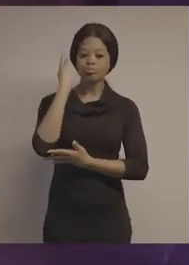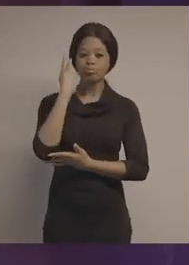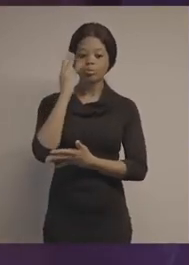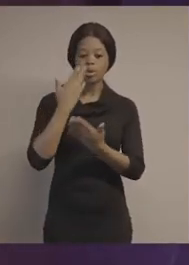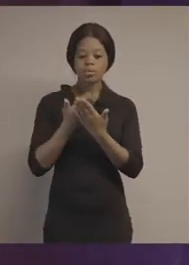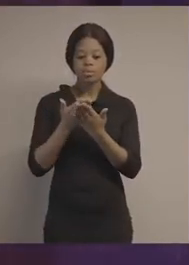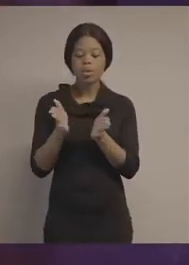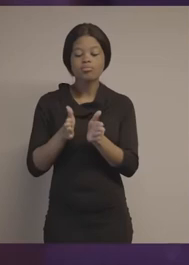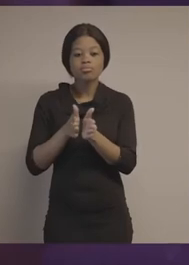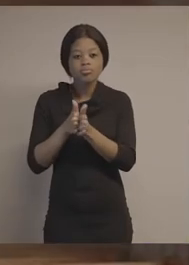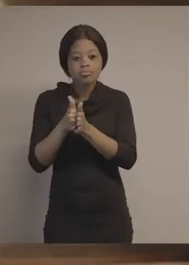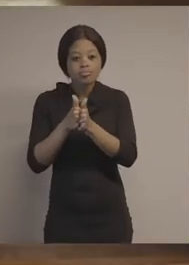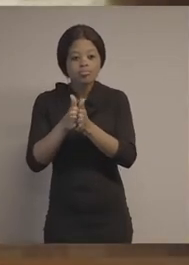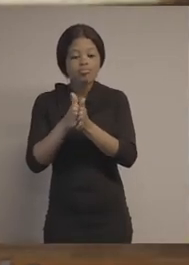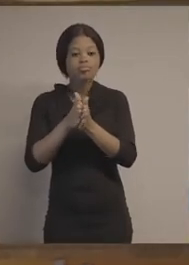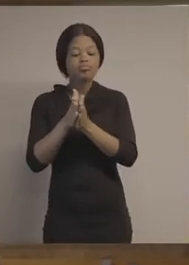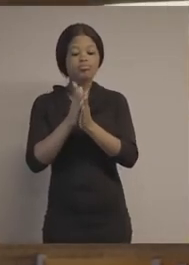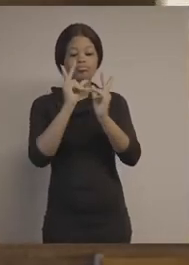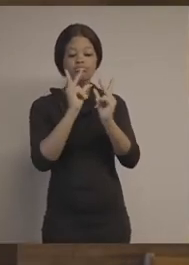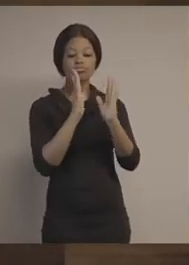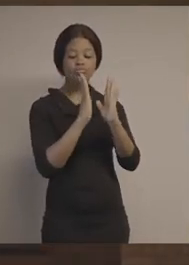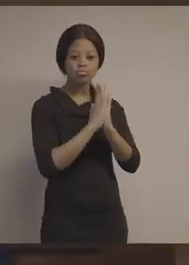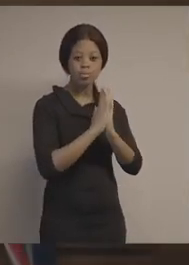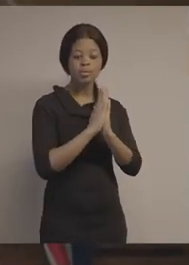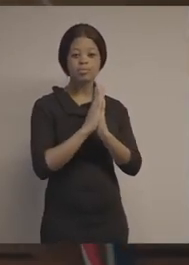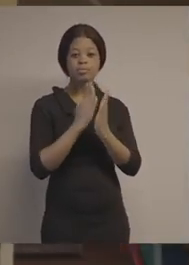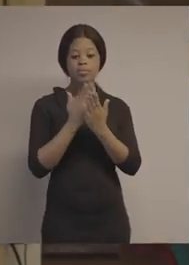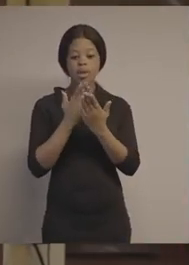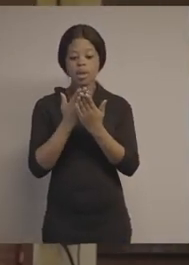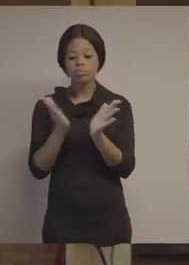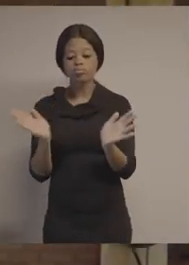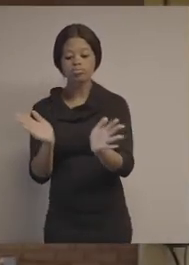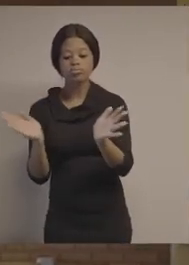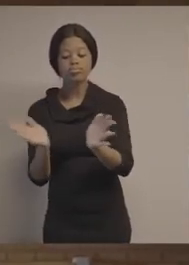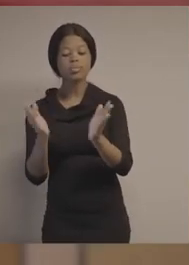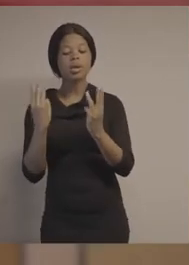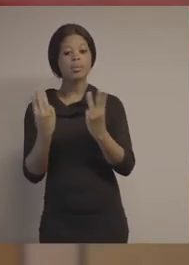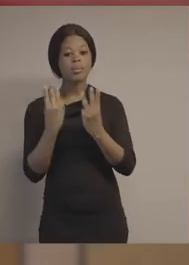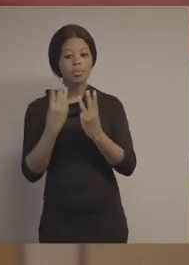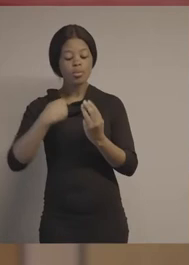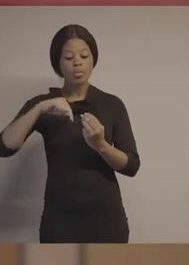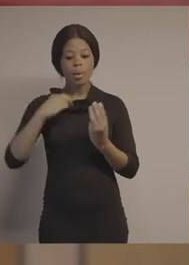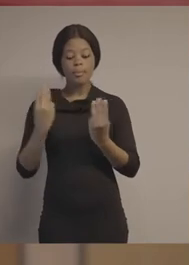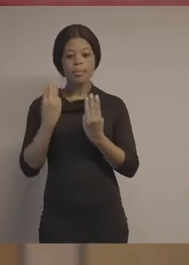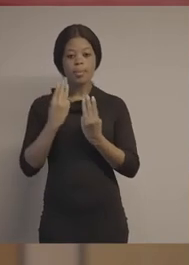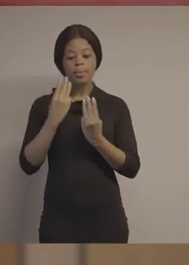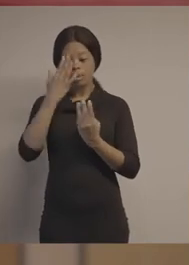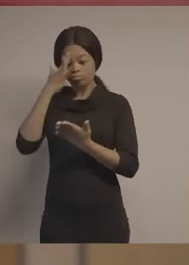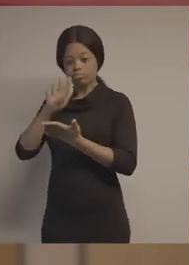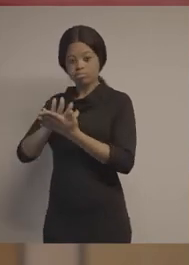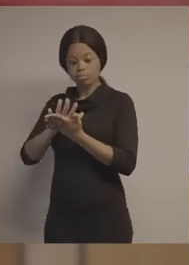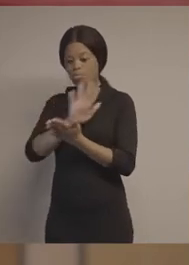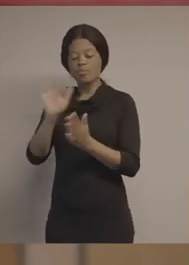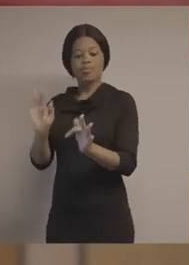I can encourage the congregants, but also I can start motivating people that we are people of faith